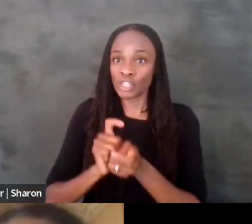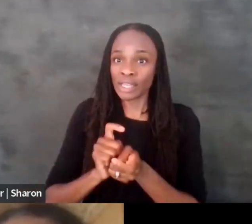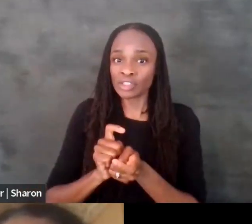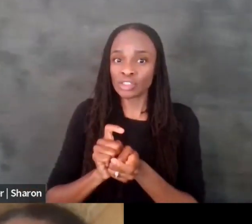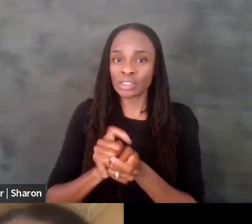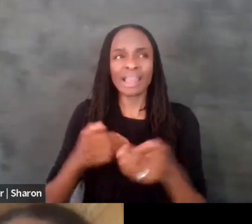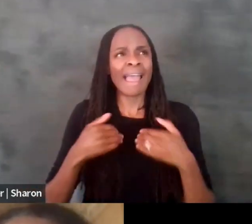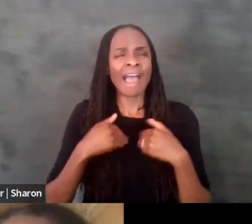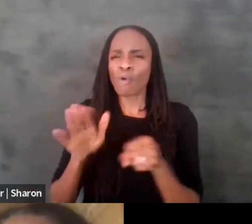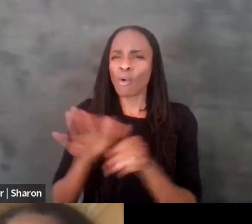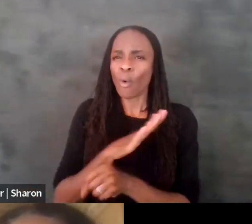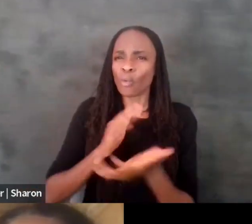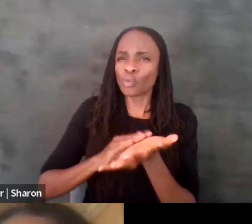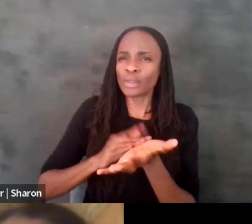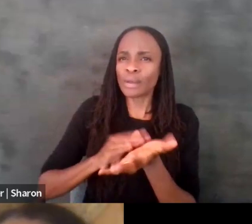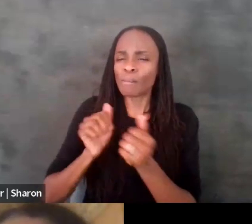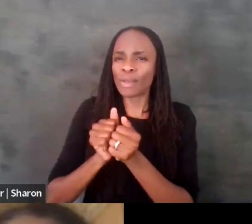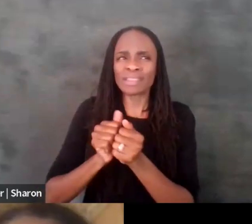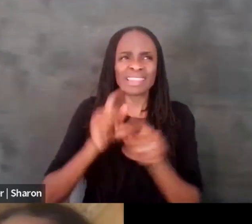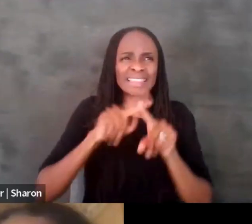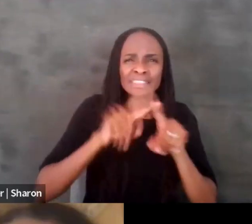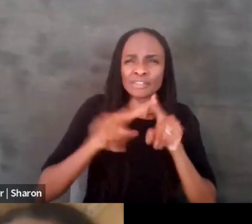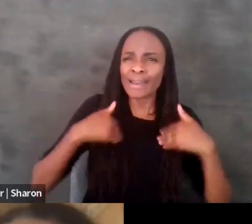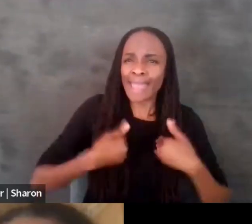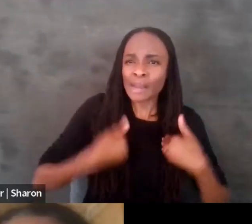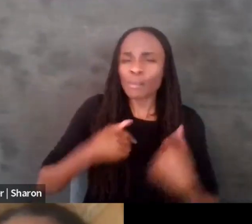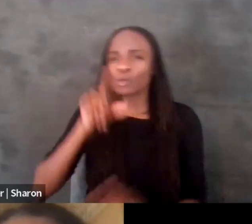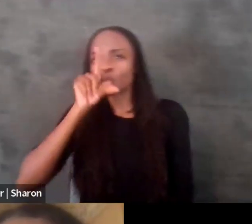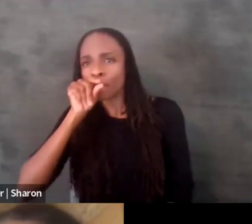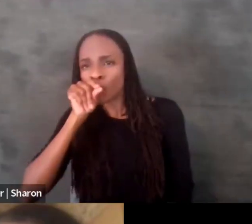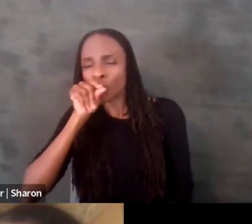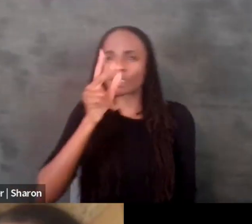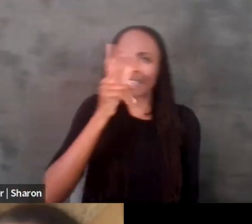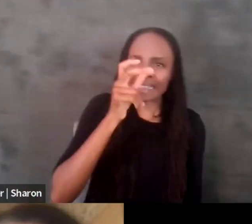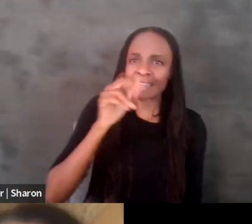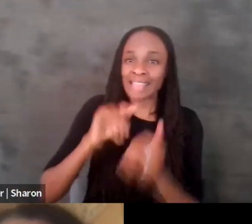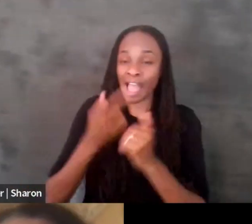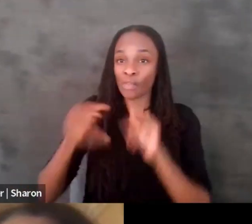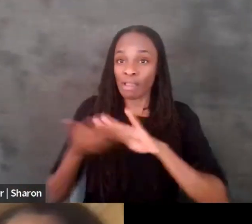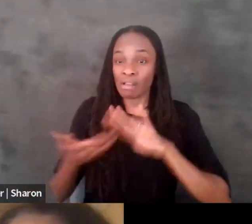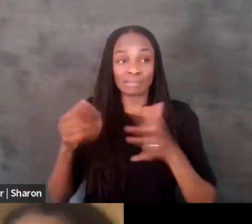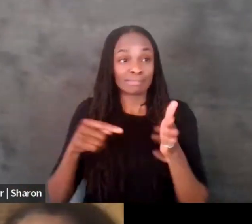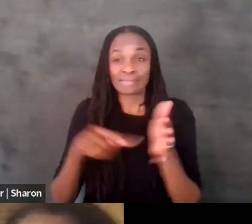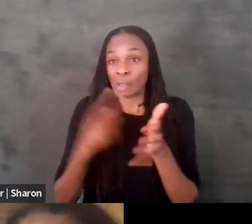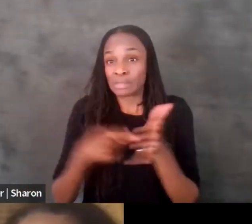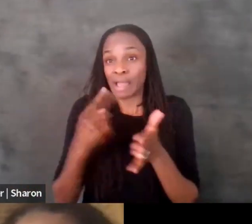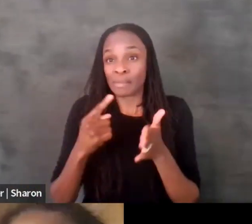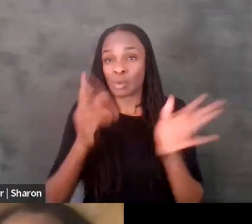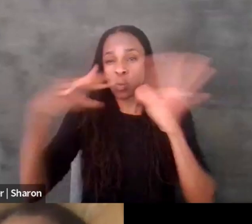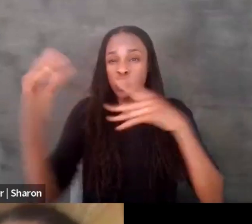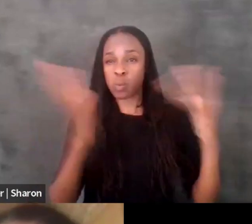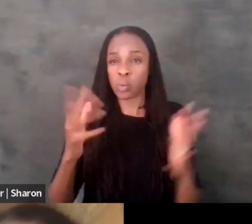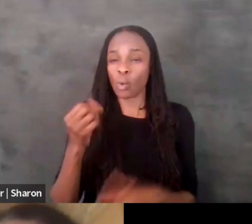whole rhythm around which the different animals, birds, insects operate there. And mm, sometimes it's a rustling of the wind, sometimes it's one type of